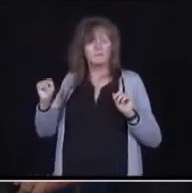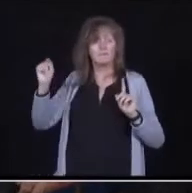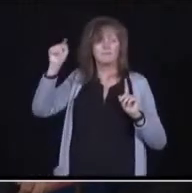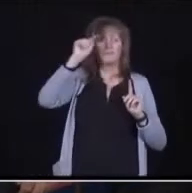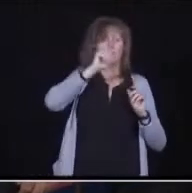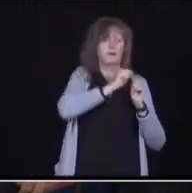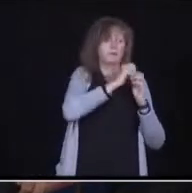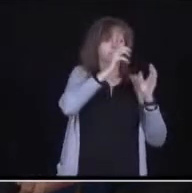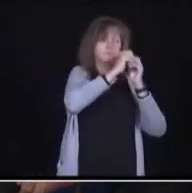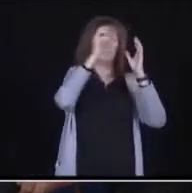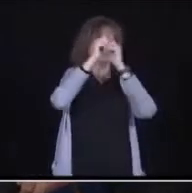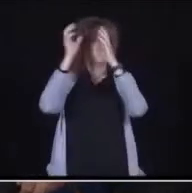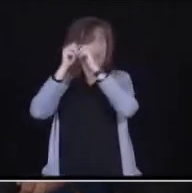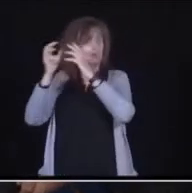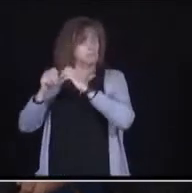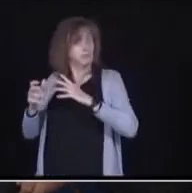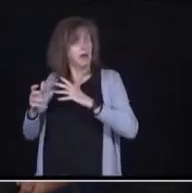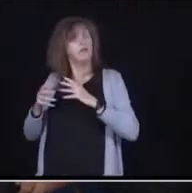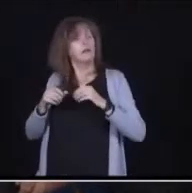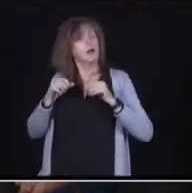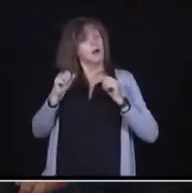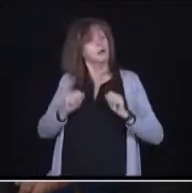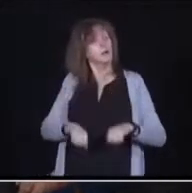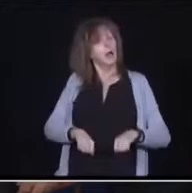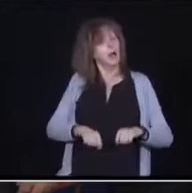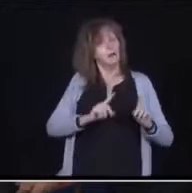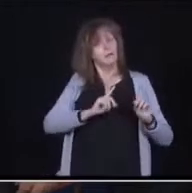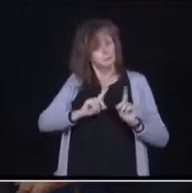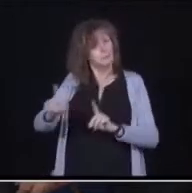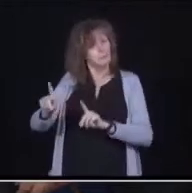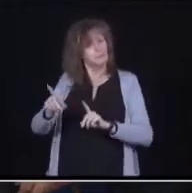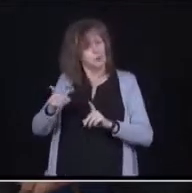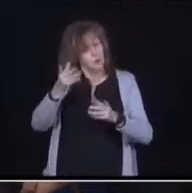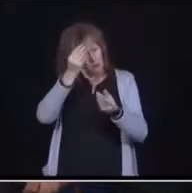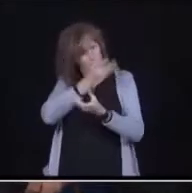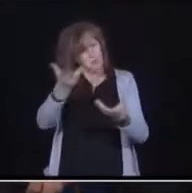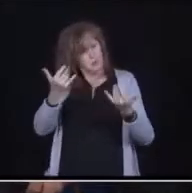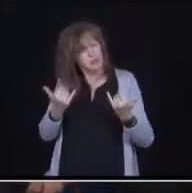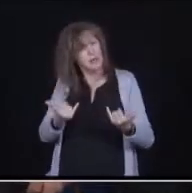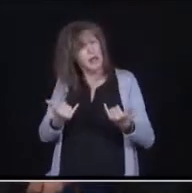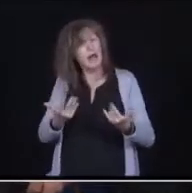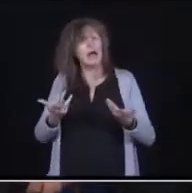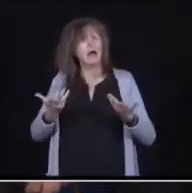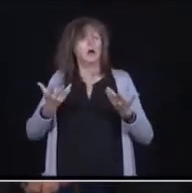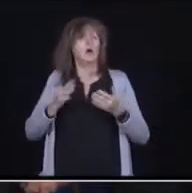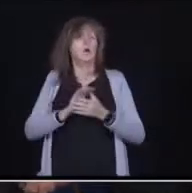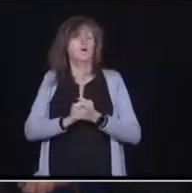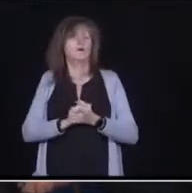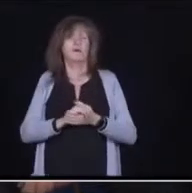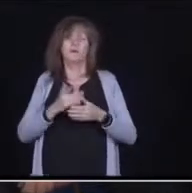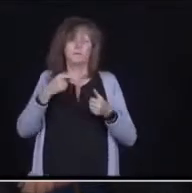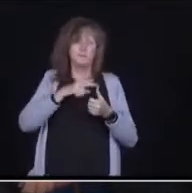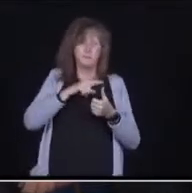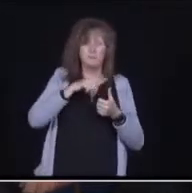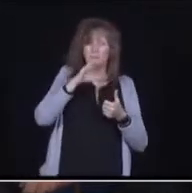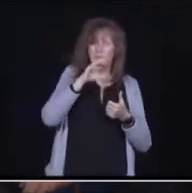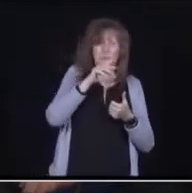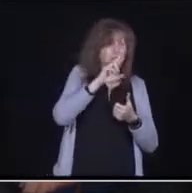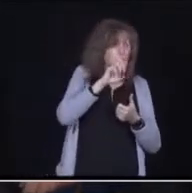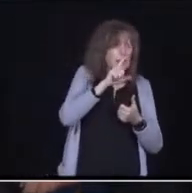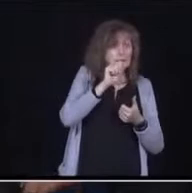the message. Might as well get it out right now. PPE. Once these retailers are open for testing, I want to emphasize it's